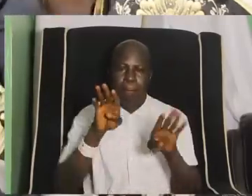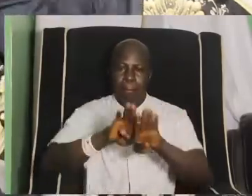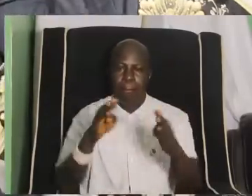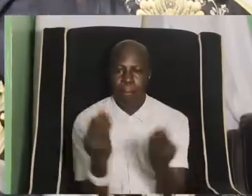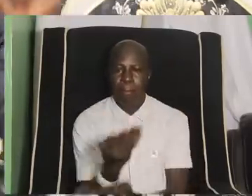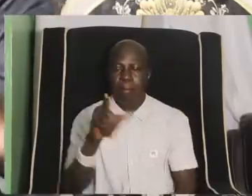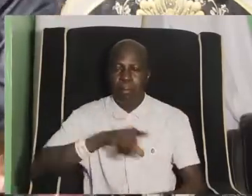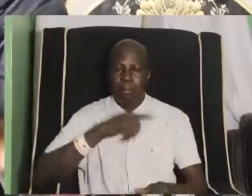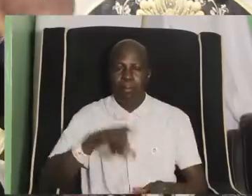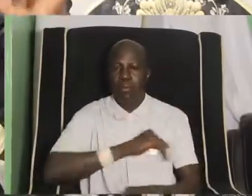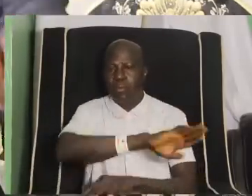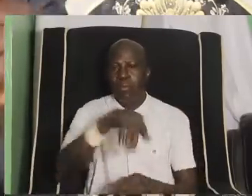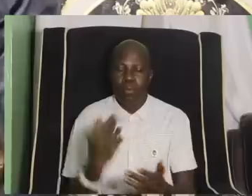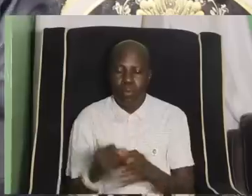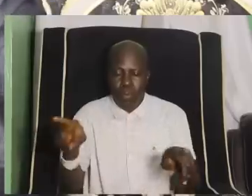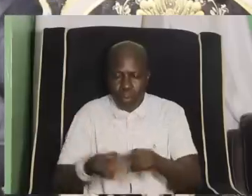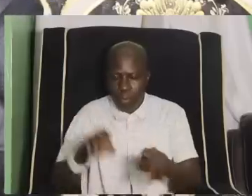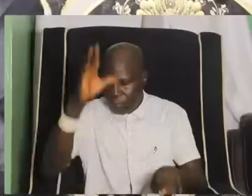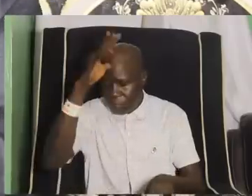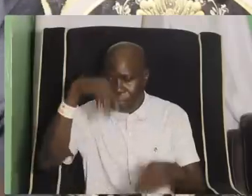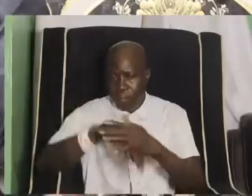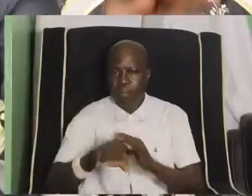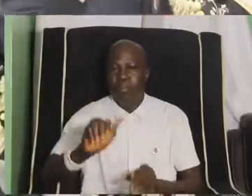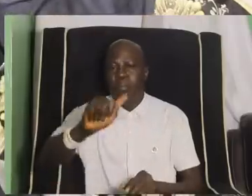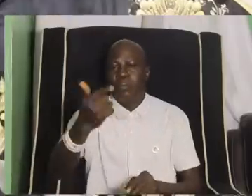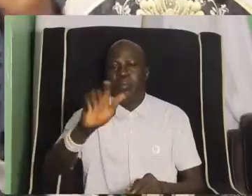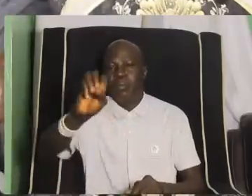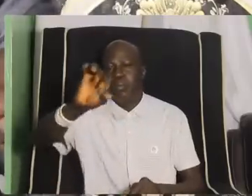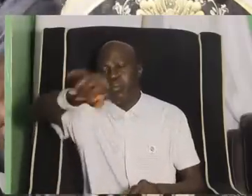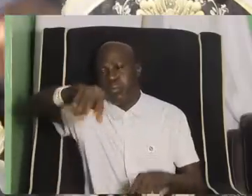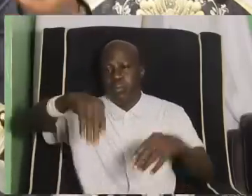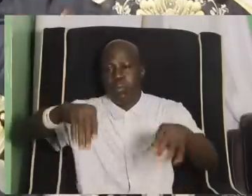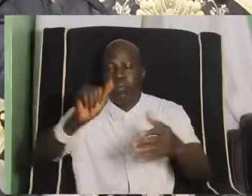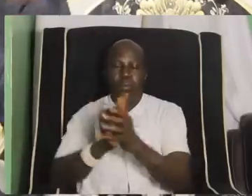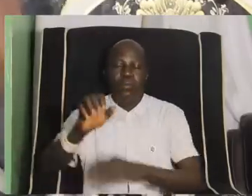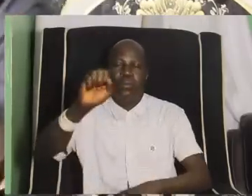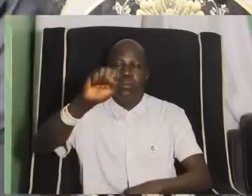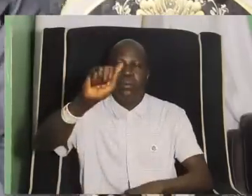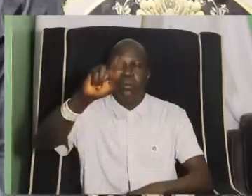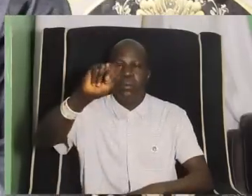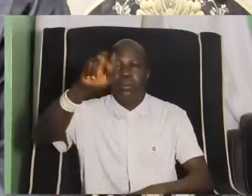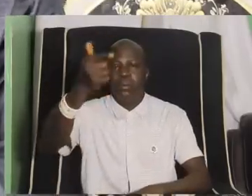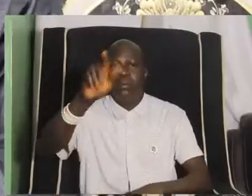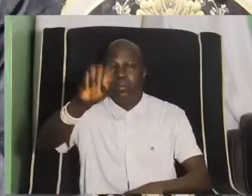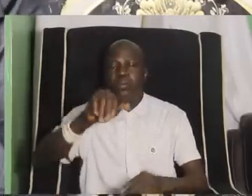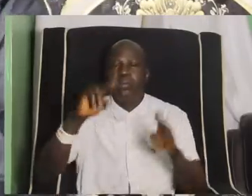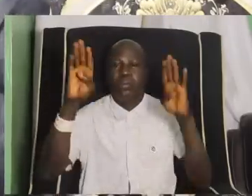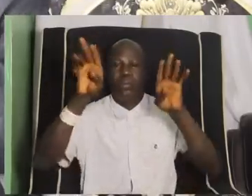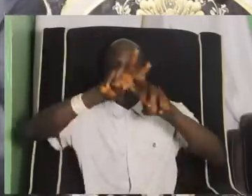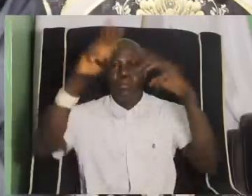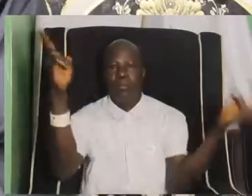di ojo Friday also on Friday Agbado Oja Agbado Oja sugbon ni Sango iso oru wa nbe ni